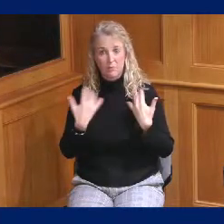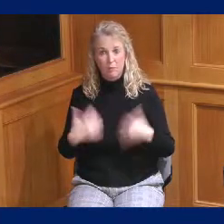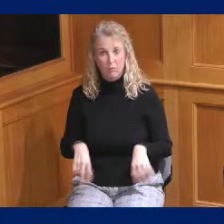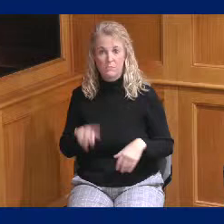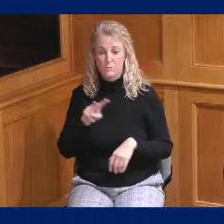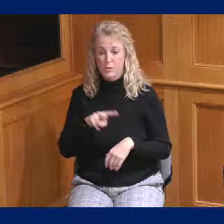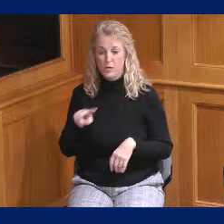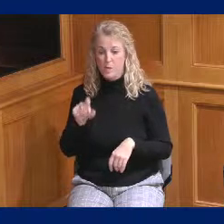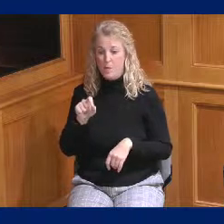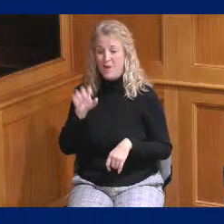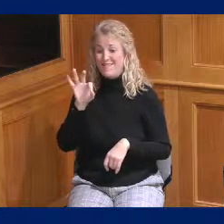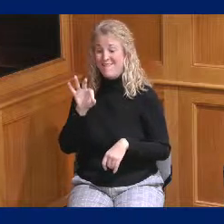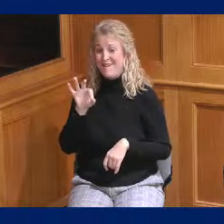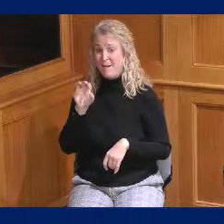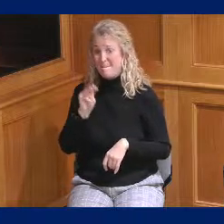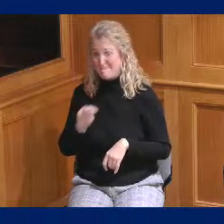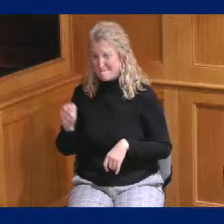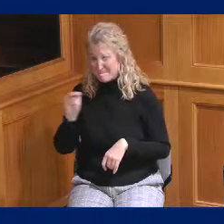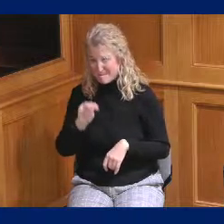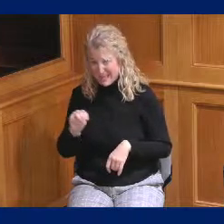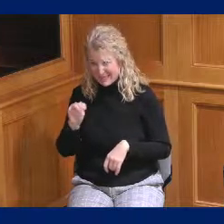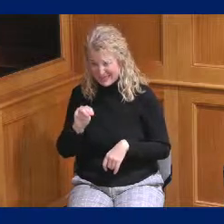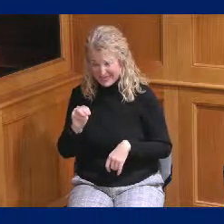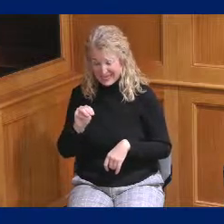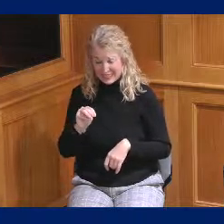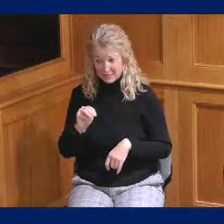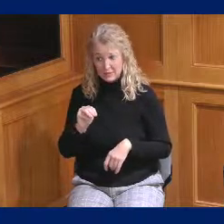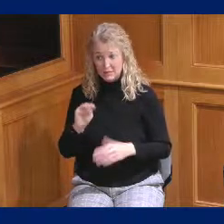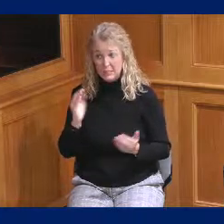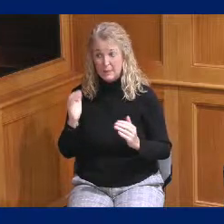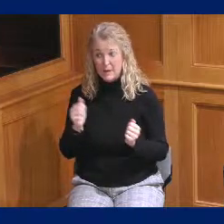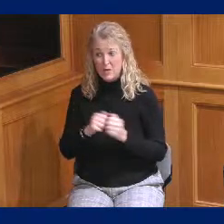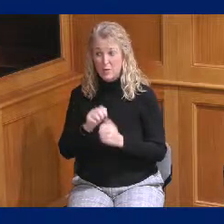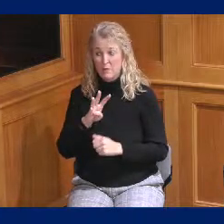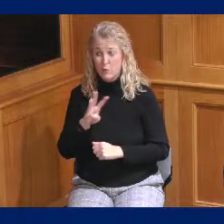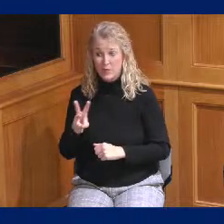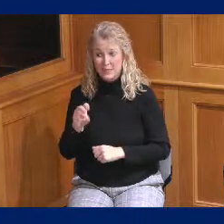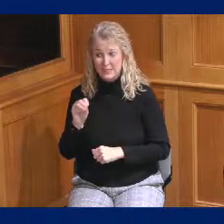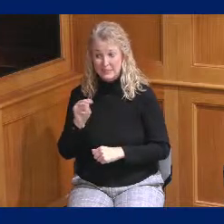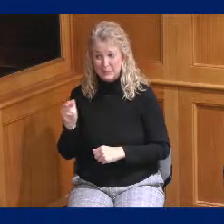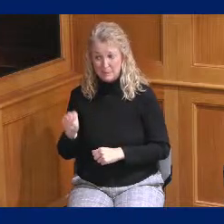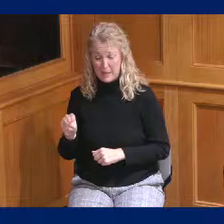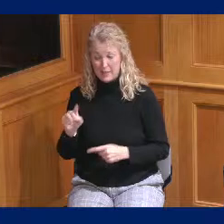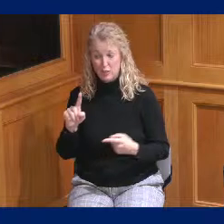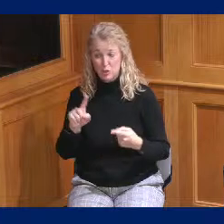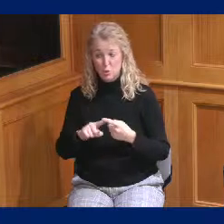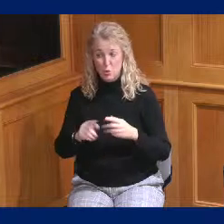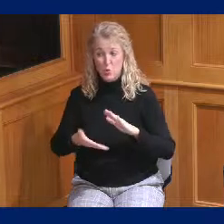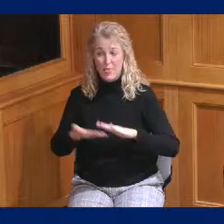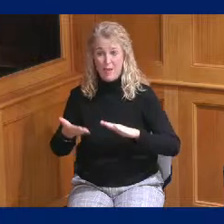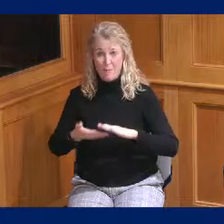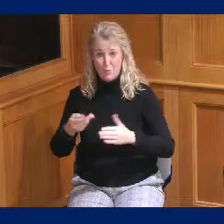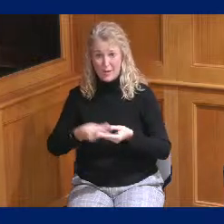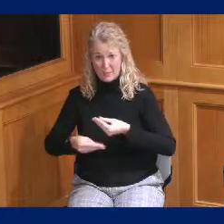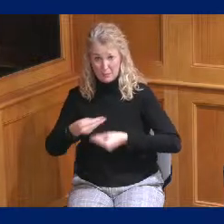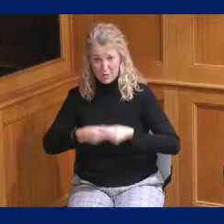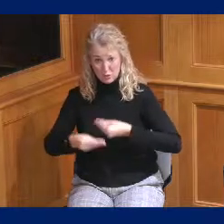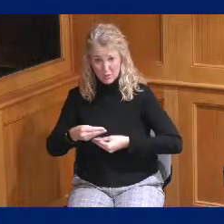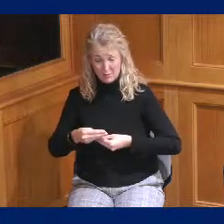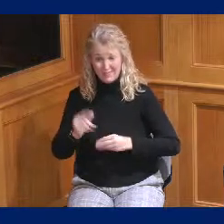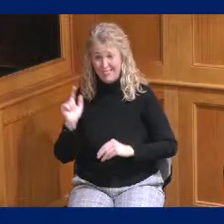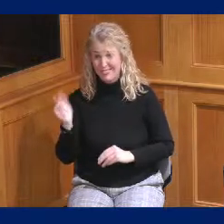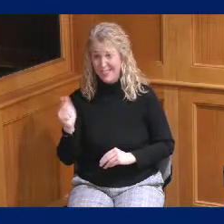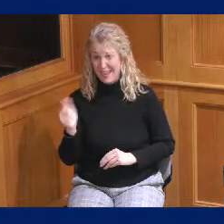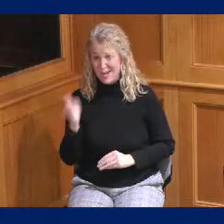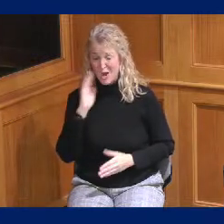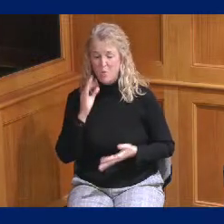$22.9 million of the treasurer's projected $46 million in interest earnings towards the operating budget. Later, I'll discuss